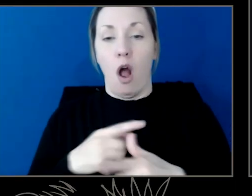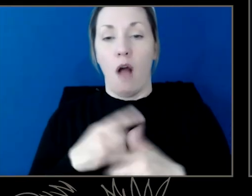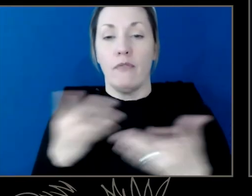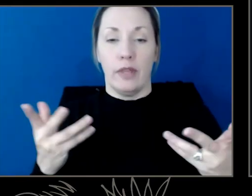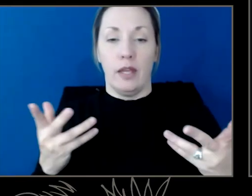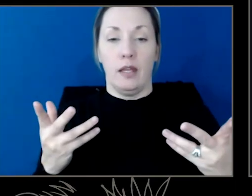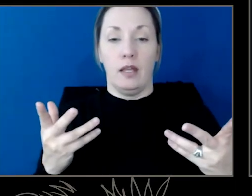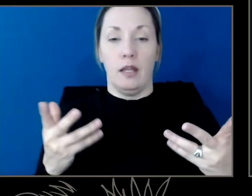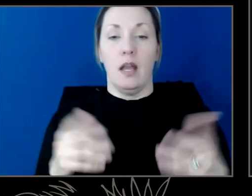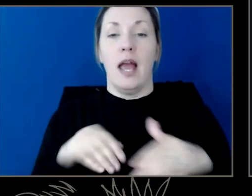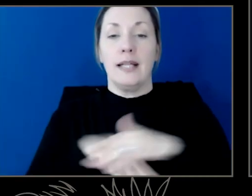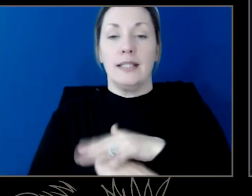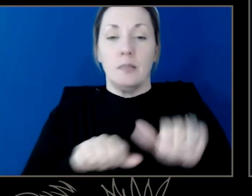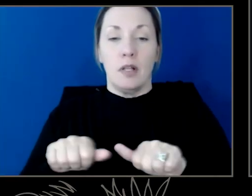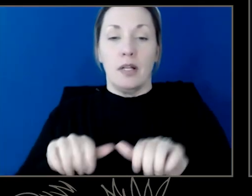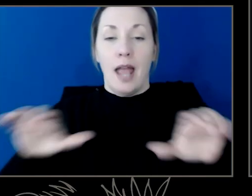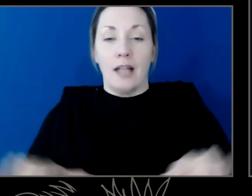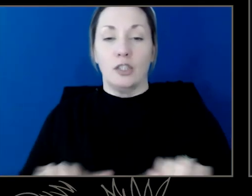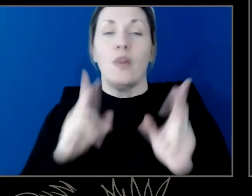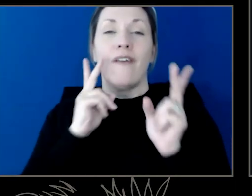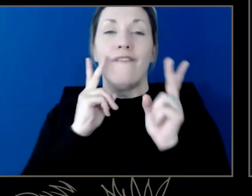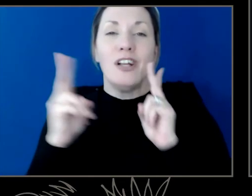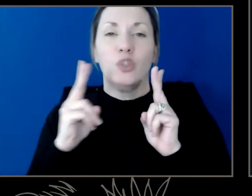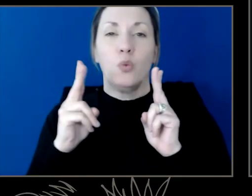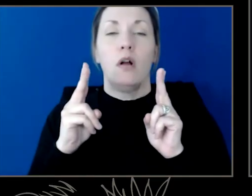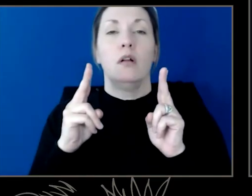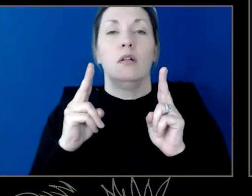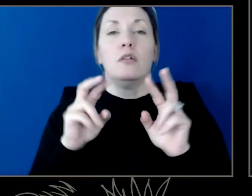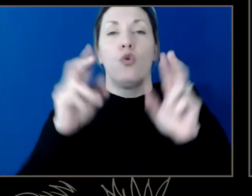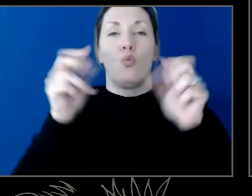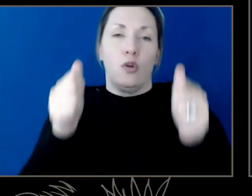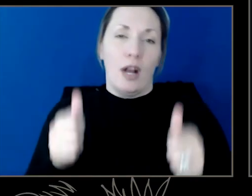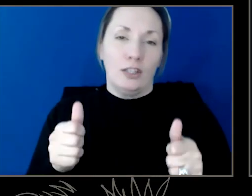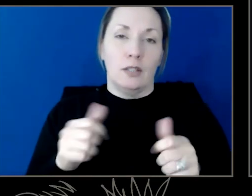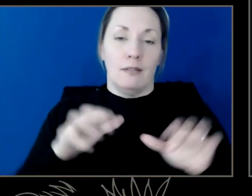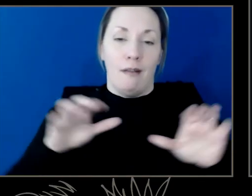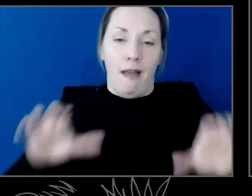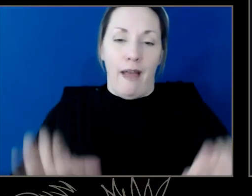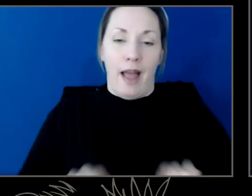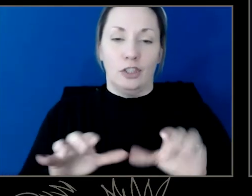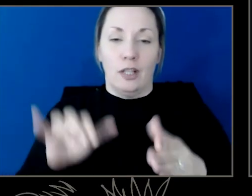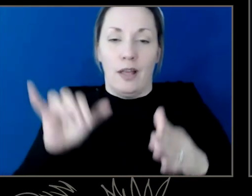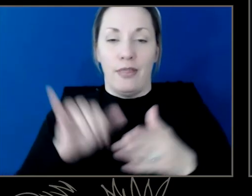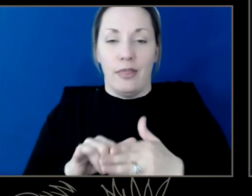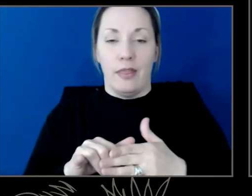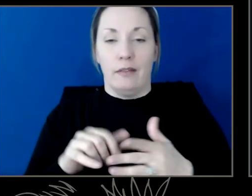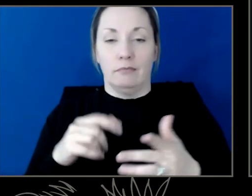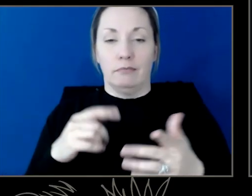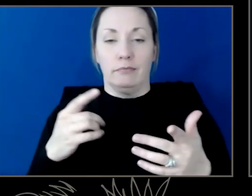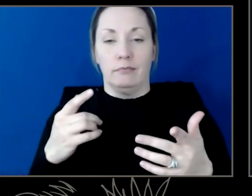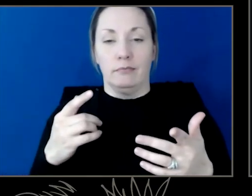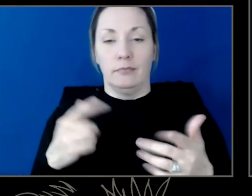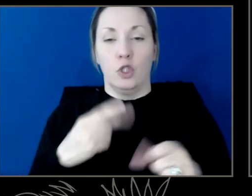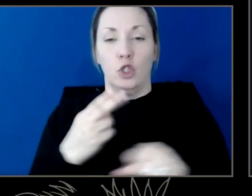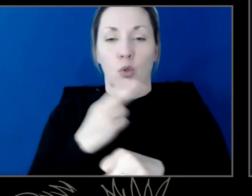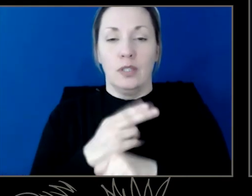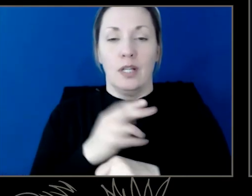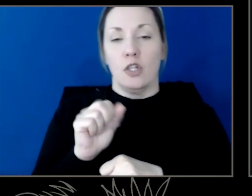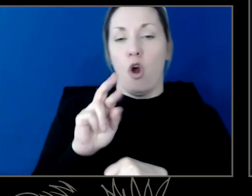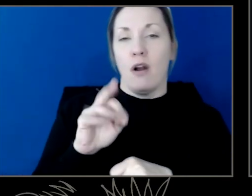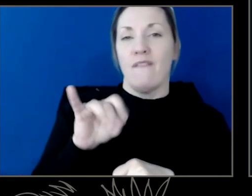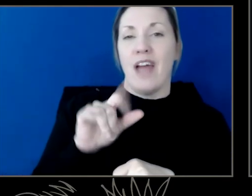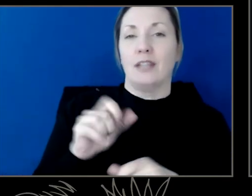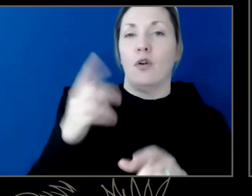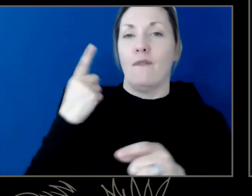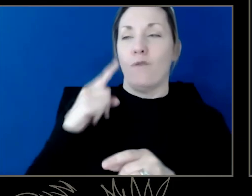those artifacts for the prod site. And that will just prevent us from waiting around and using up more resources than we